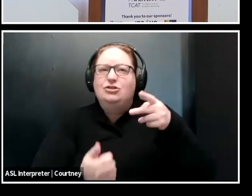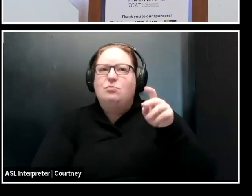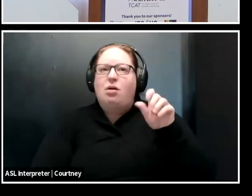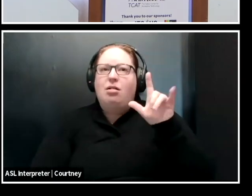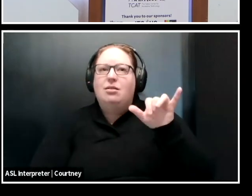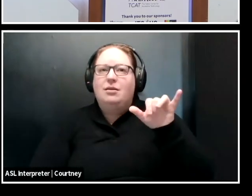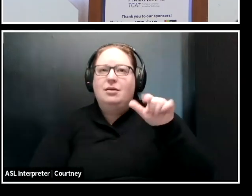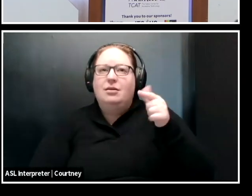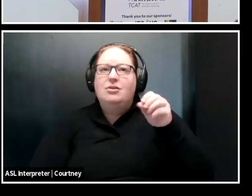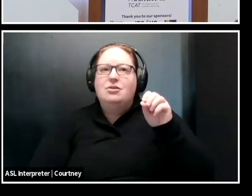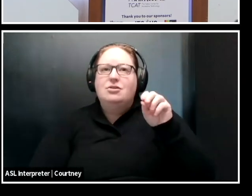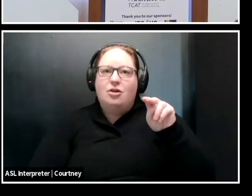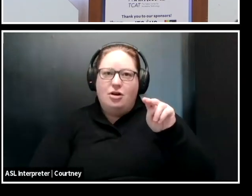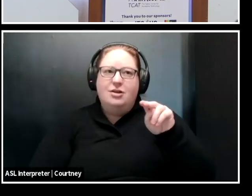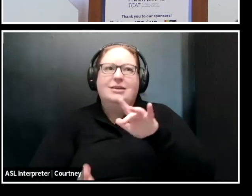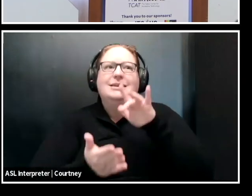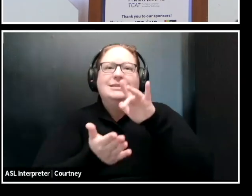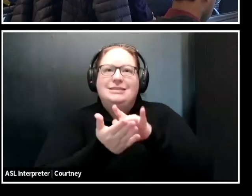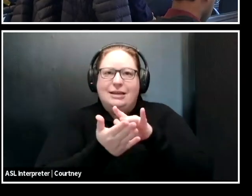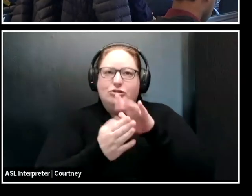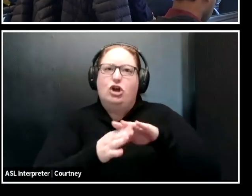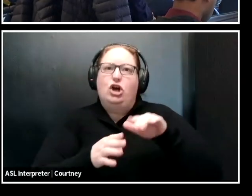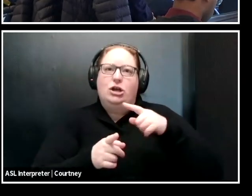an intersection of roads.